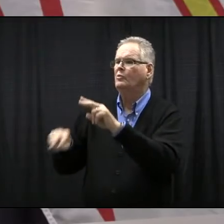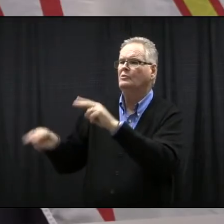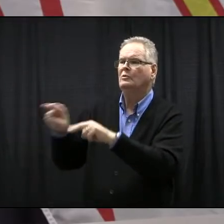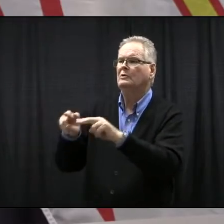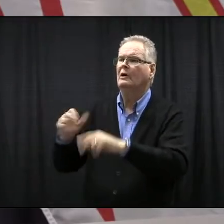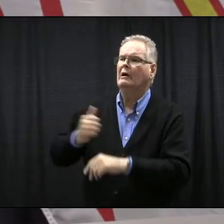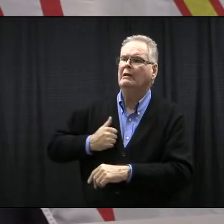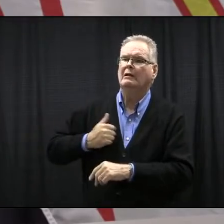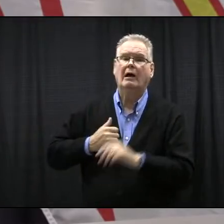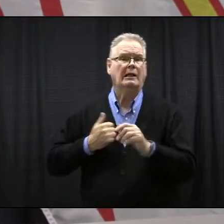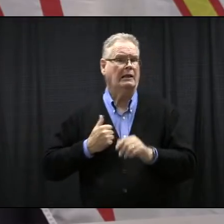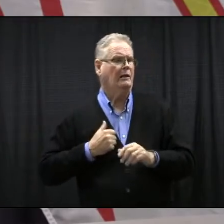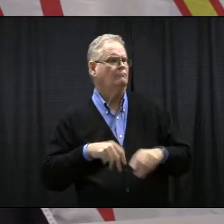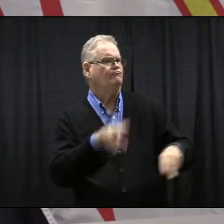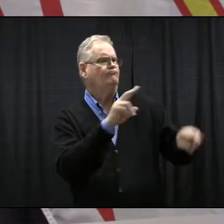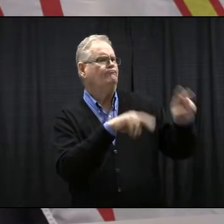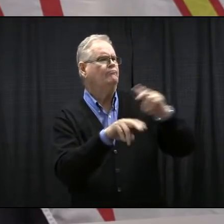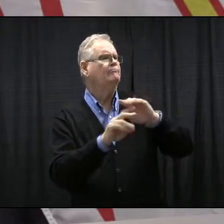Sorry.